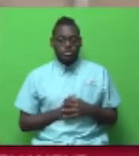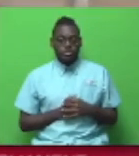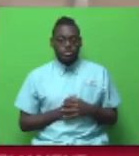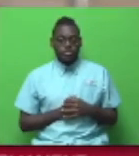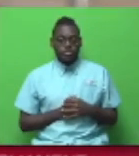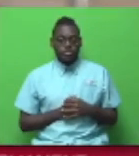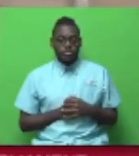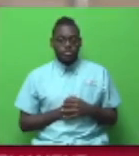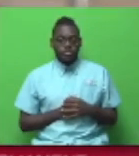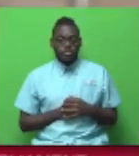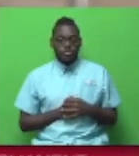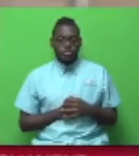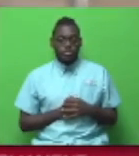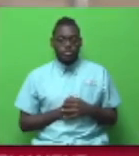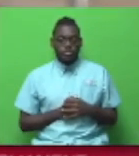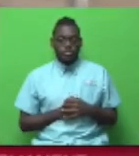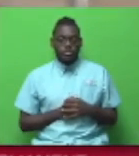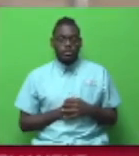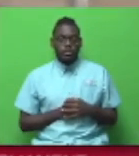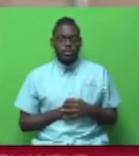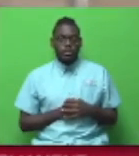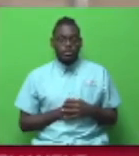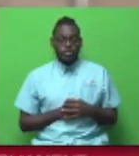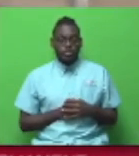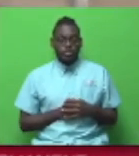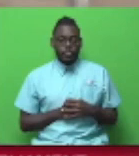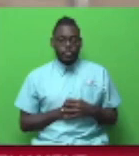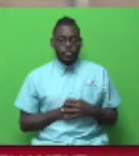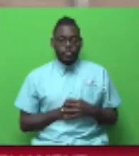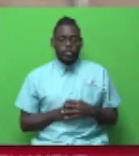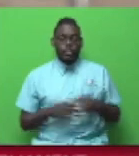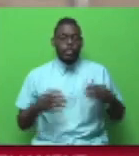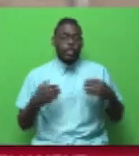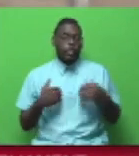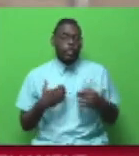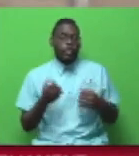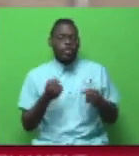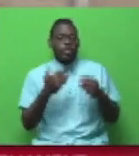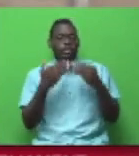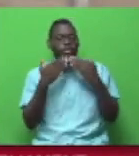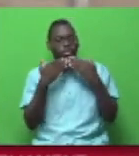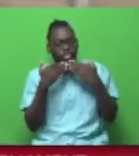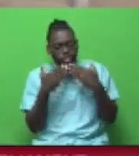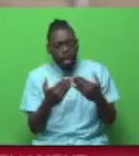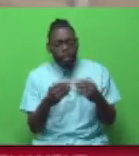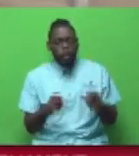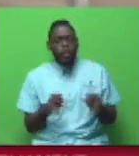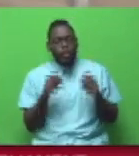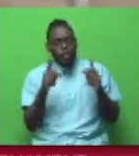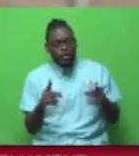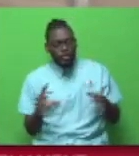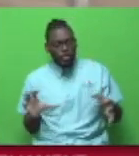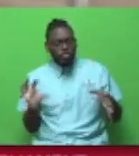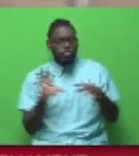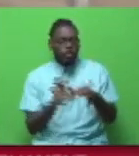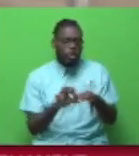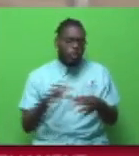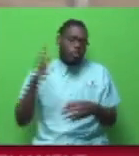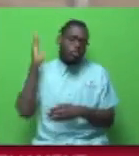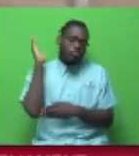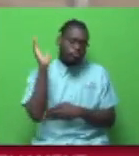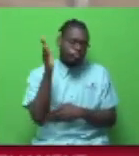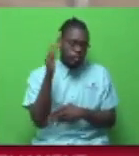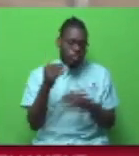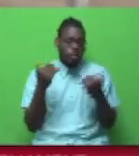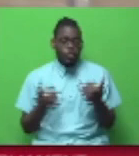Mr. Vice President, I thank you most sincerely for the opportunity to join in this debate. I'll firstly begin by,